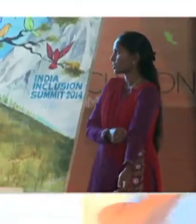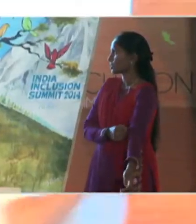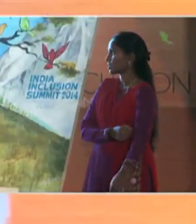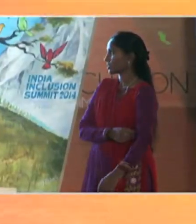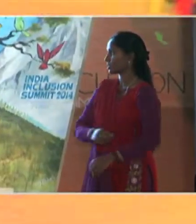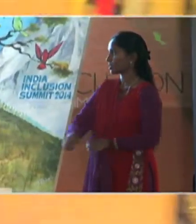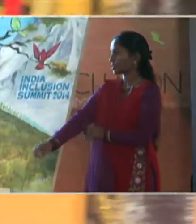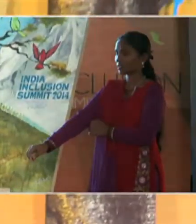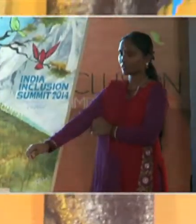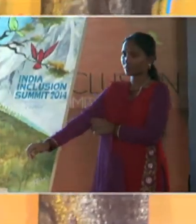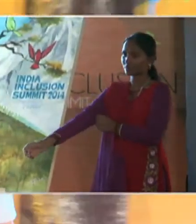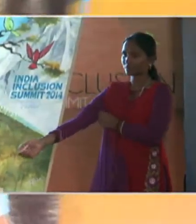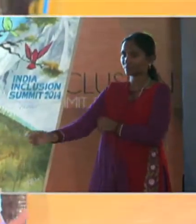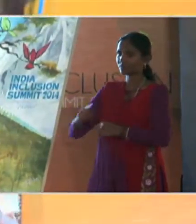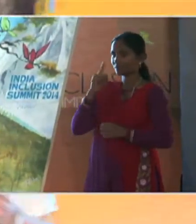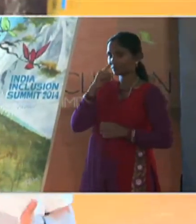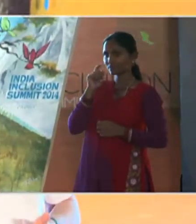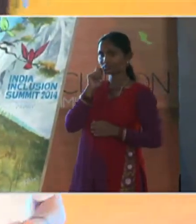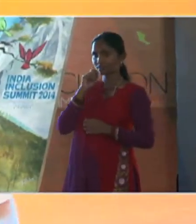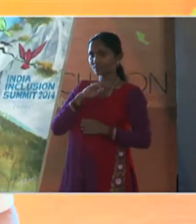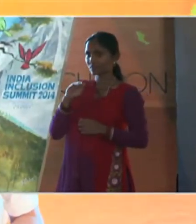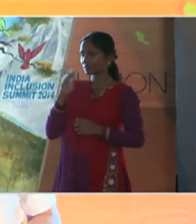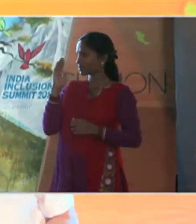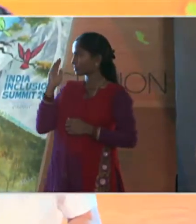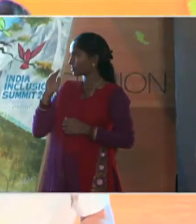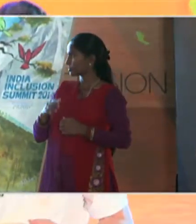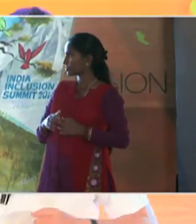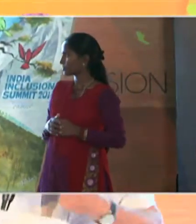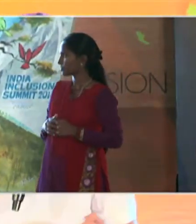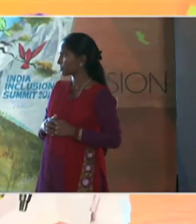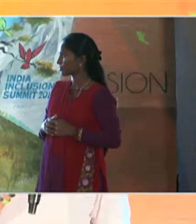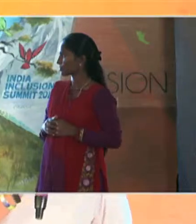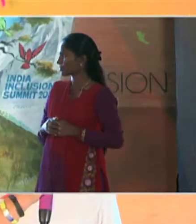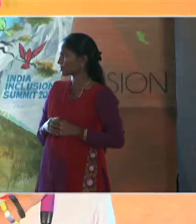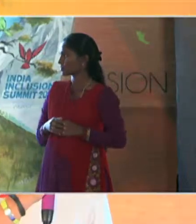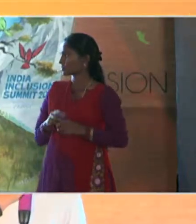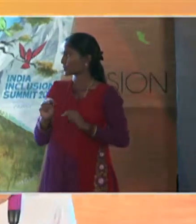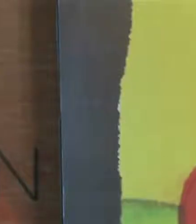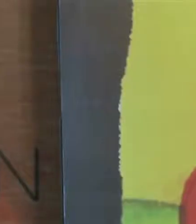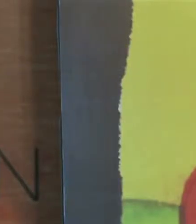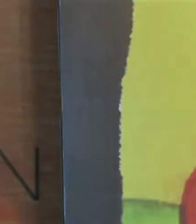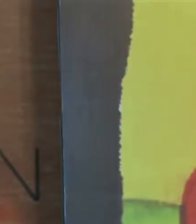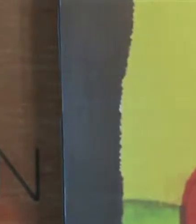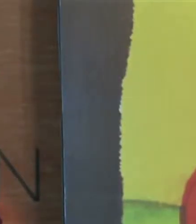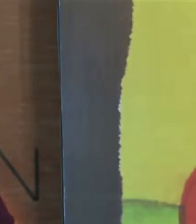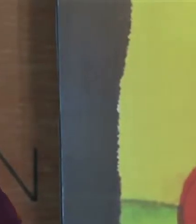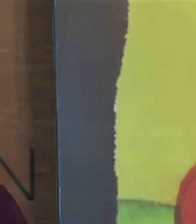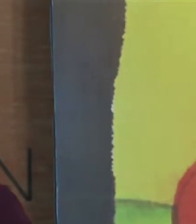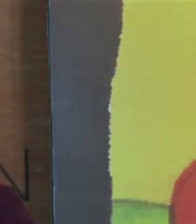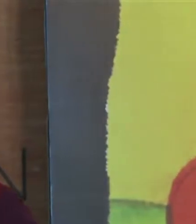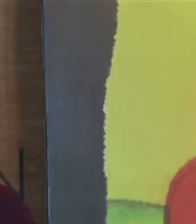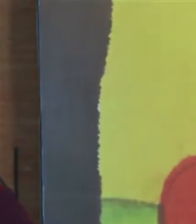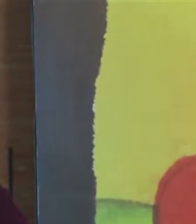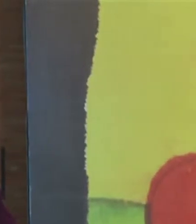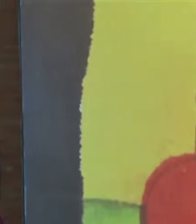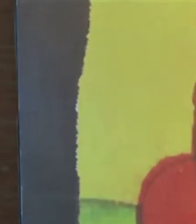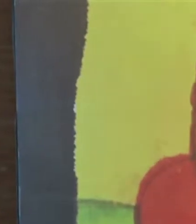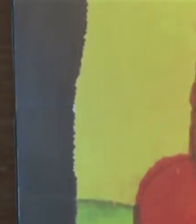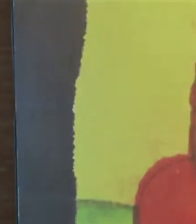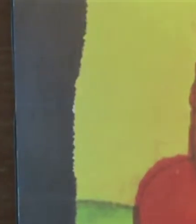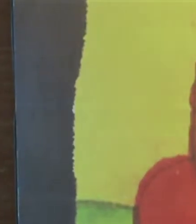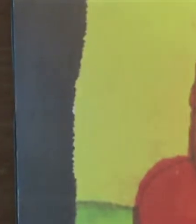Ladies and gentlemen, I hope you're still awake and the coffee brought some energy and the tea. First of all, Feroz and